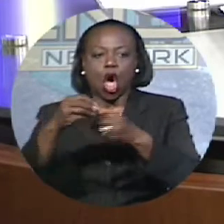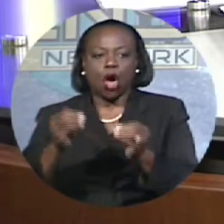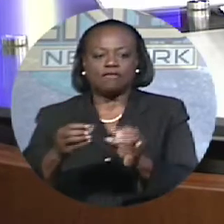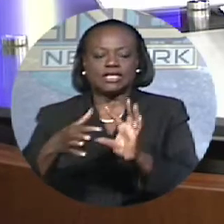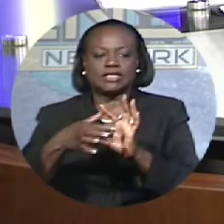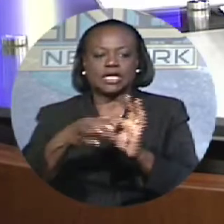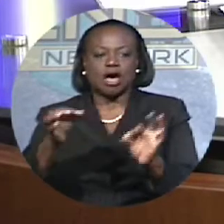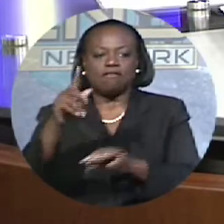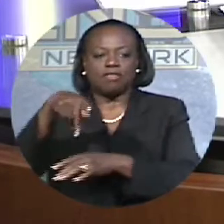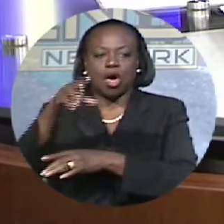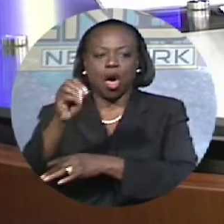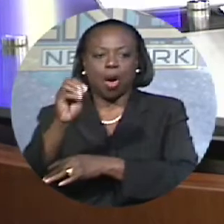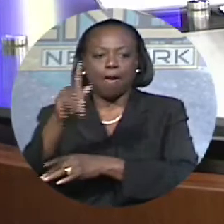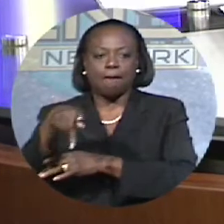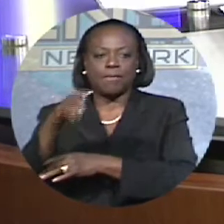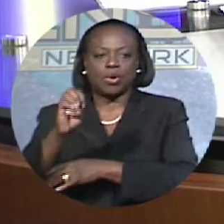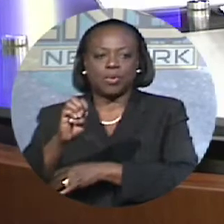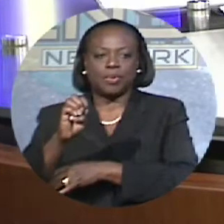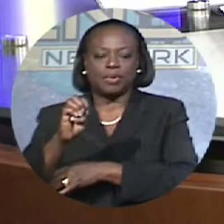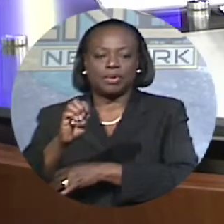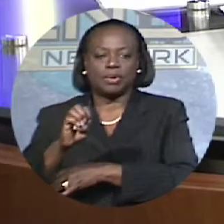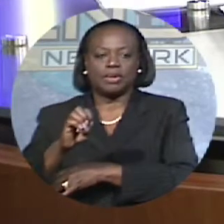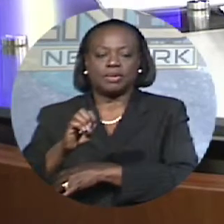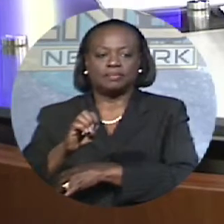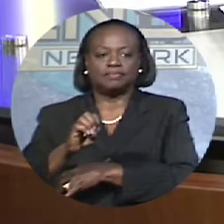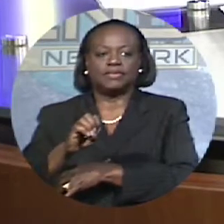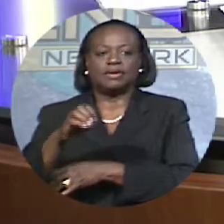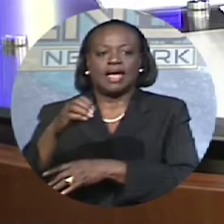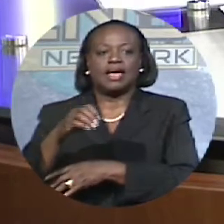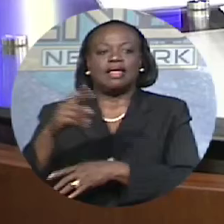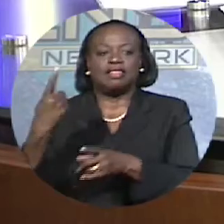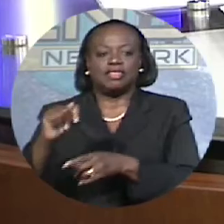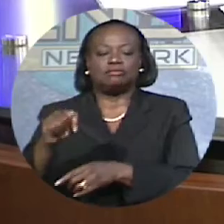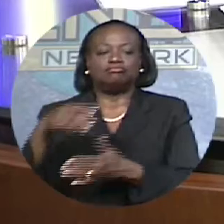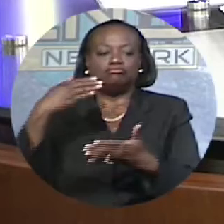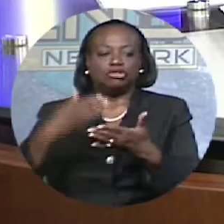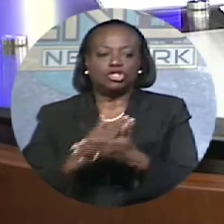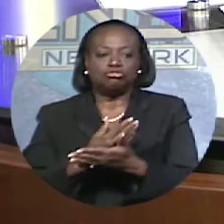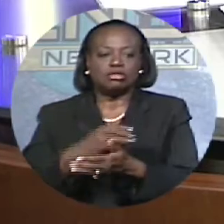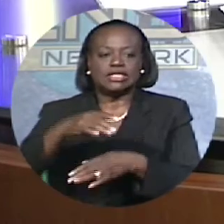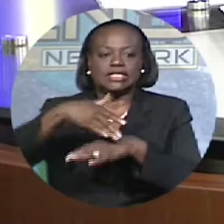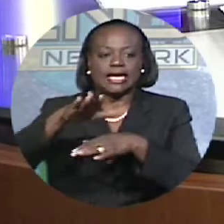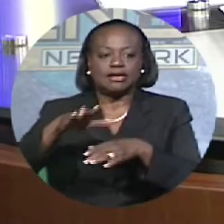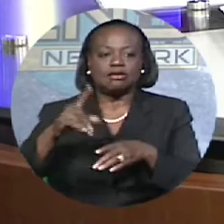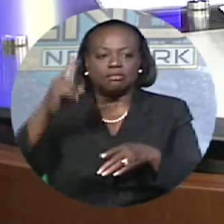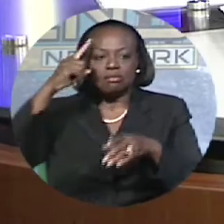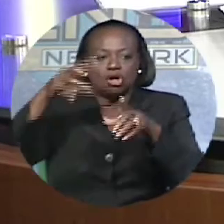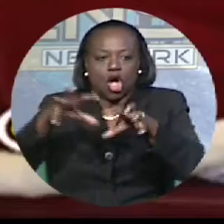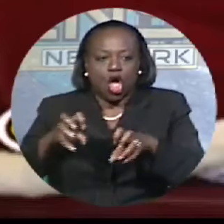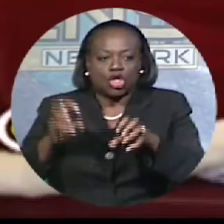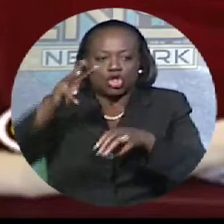of the local Catholic diocese as the news sent shockwaves throughout the local Catholic community.